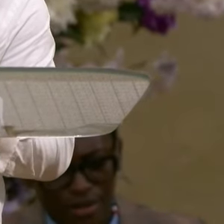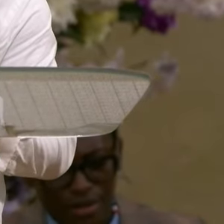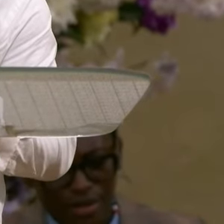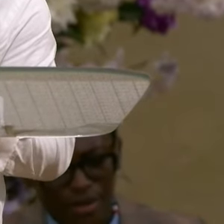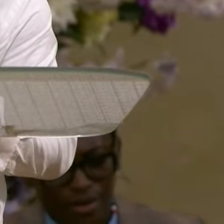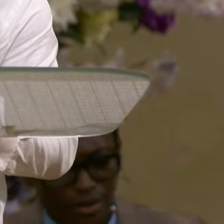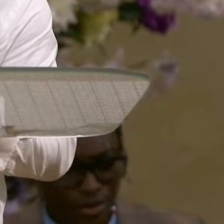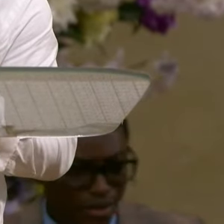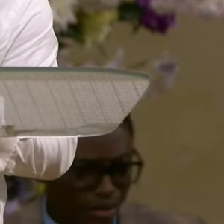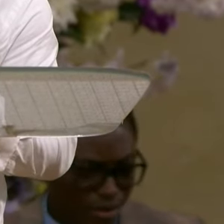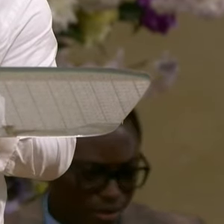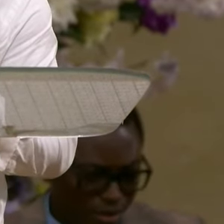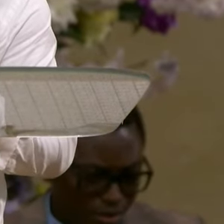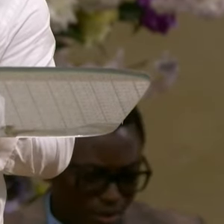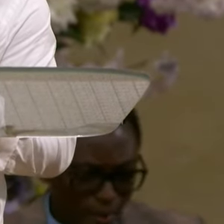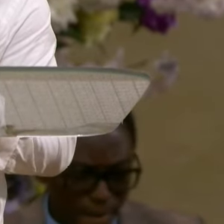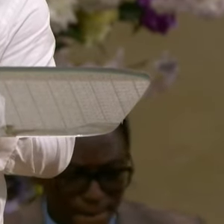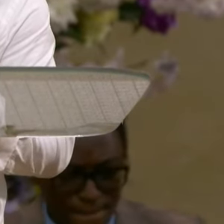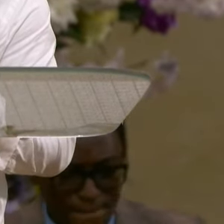the